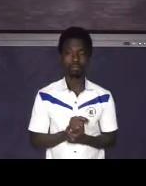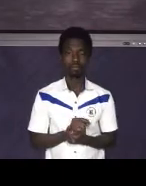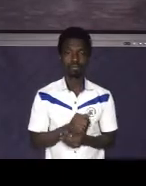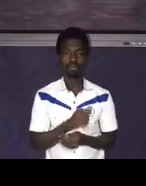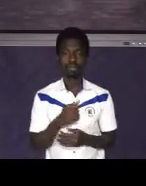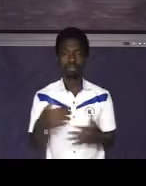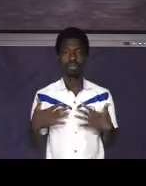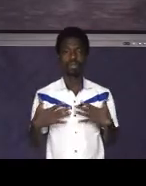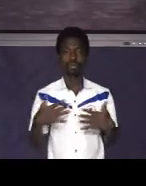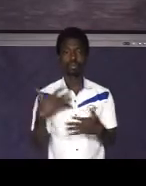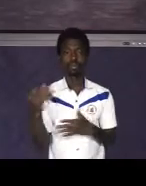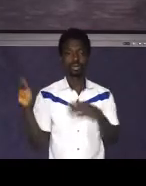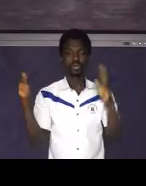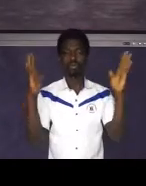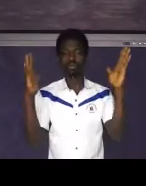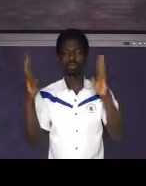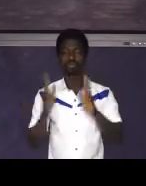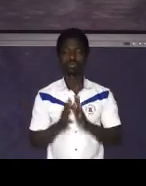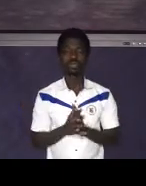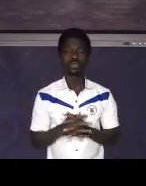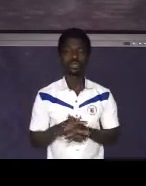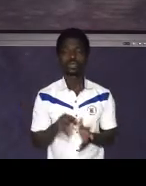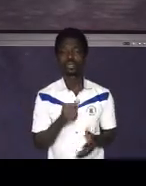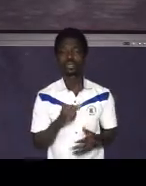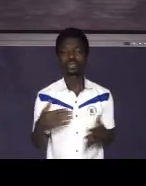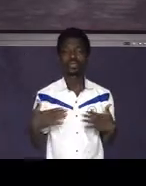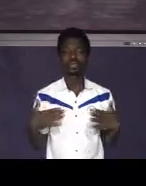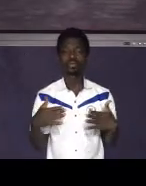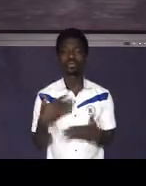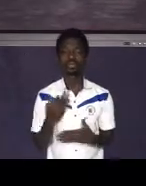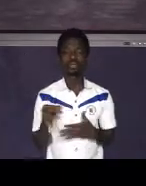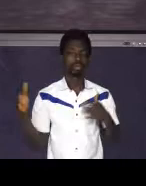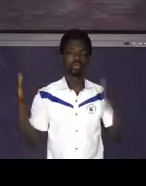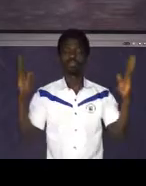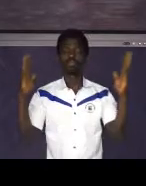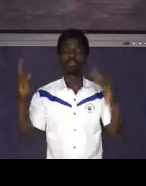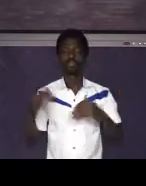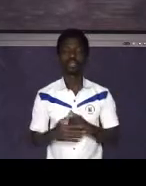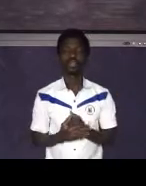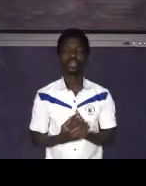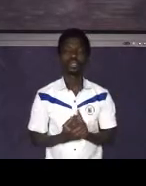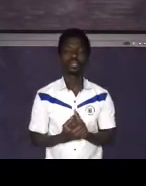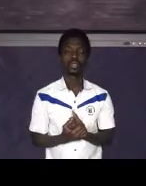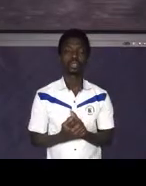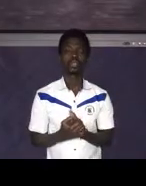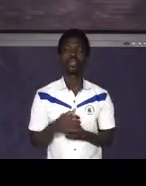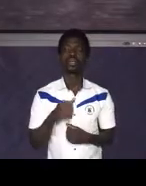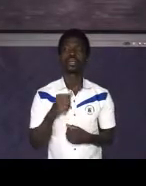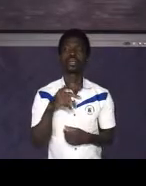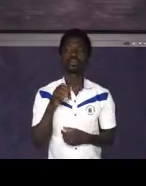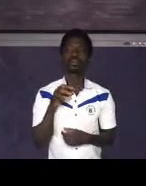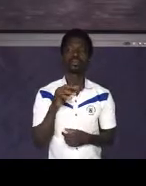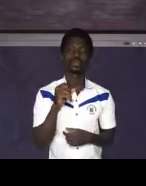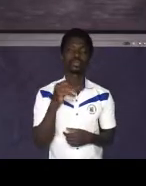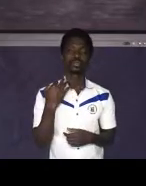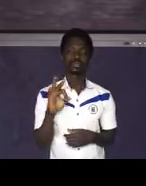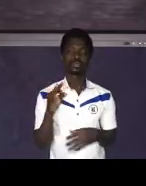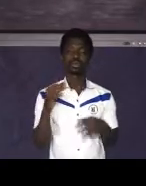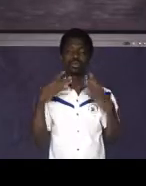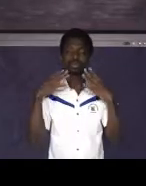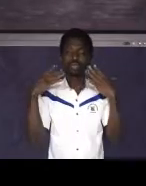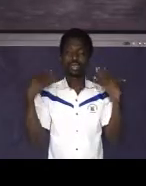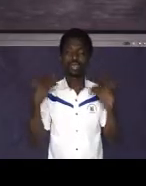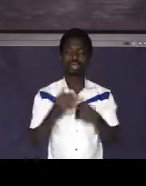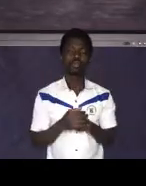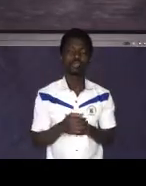A breath of air. A breath of air. A burst of laughter. Ha